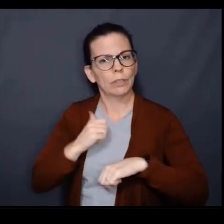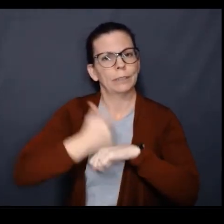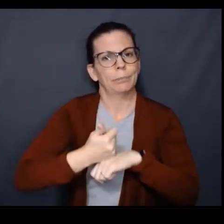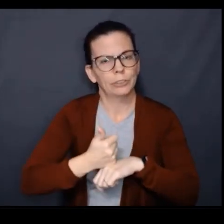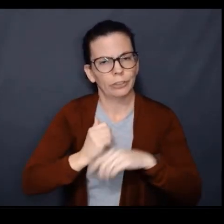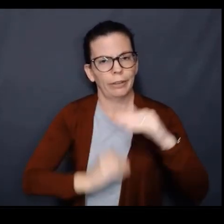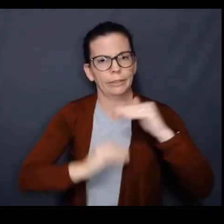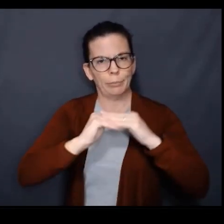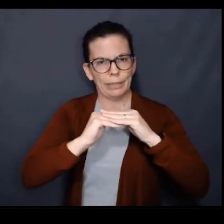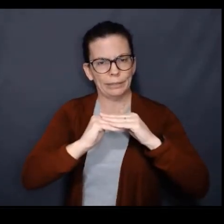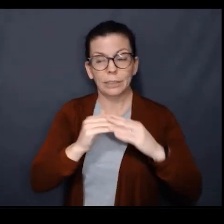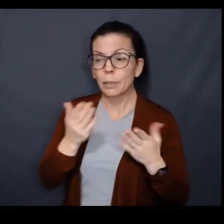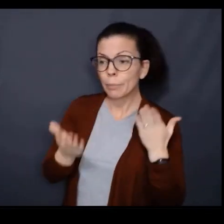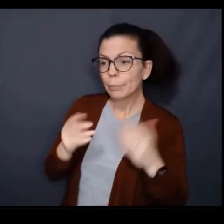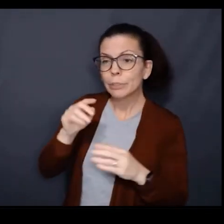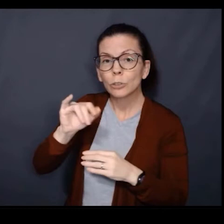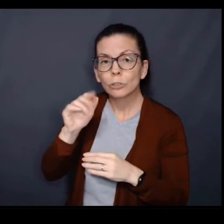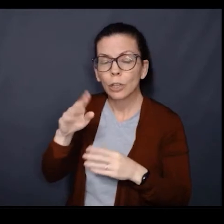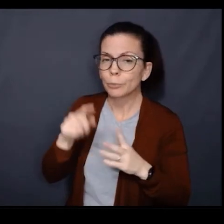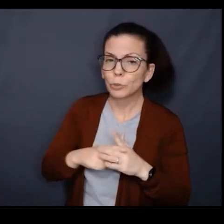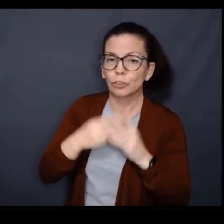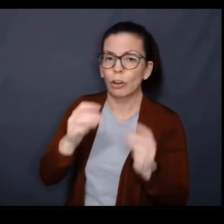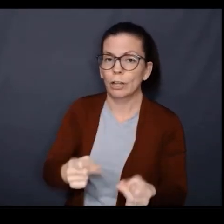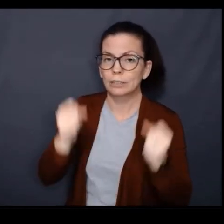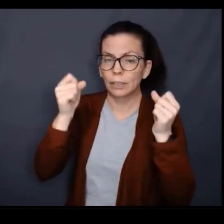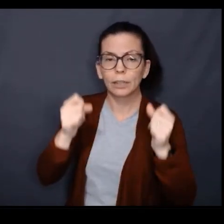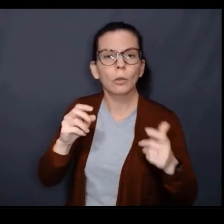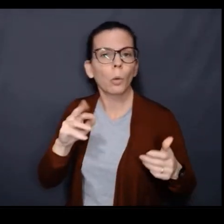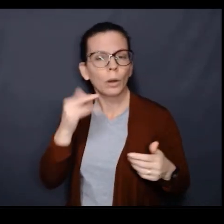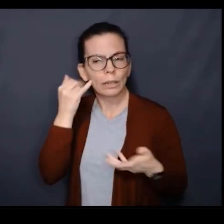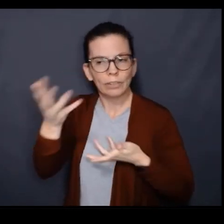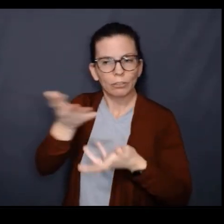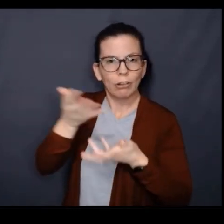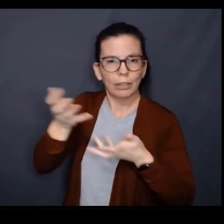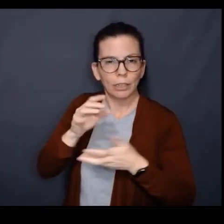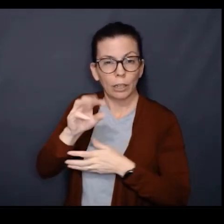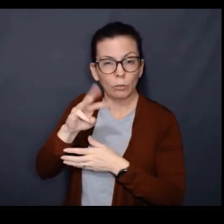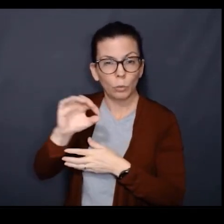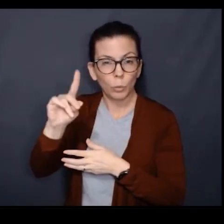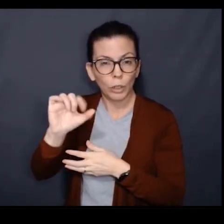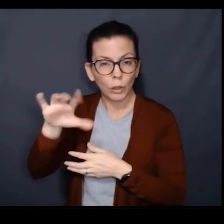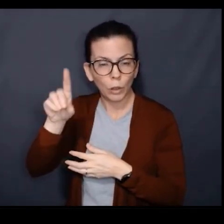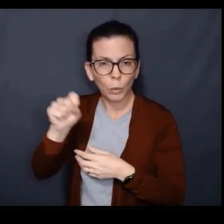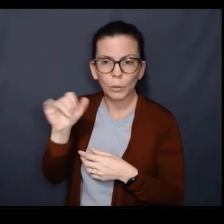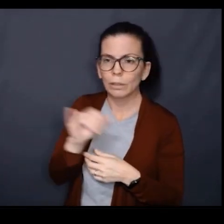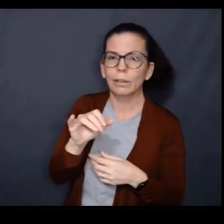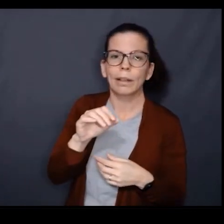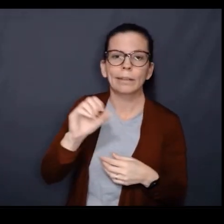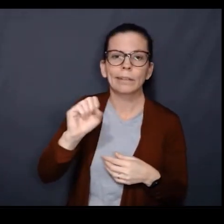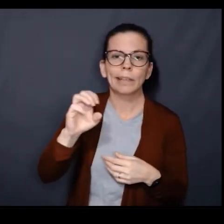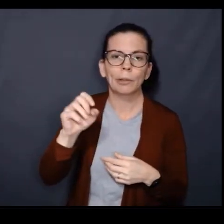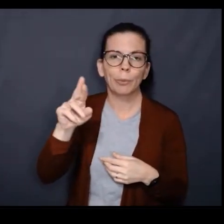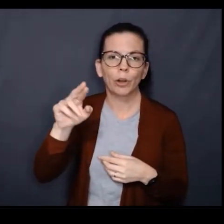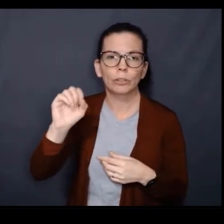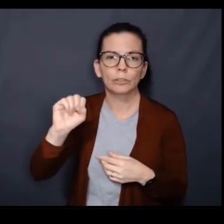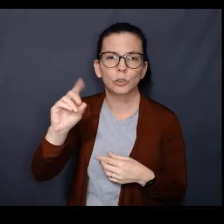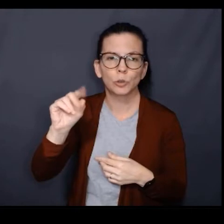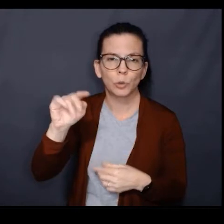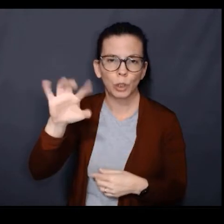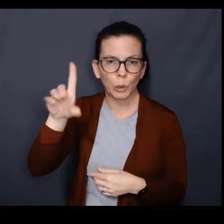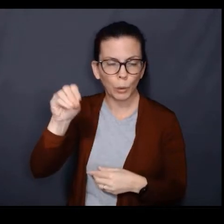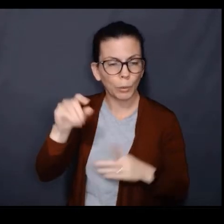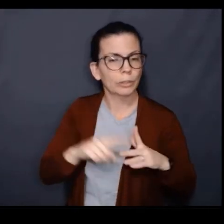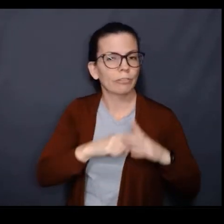certain amount of capacity pre-initialized. This might be so jobs can start instantly, or if you have interactive workloads like SQL editors or EMR